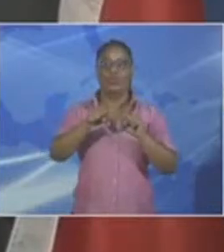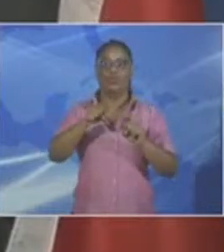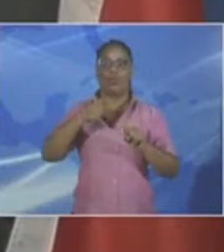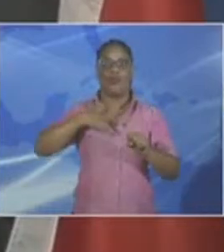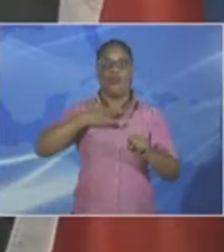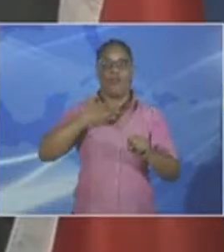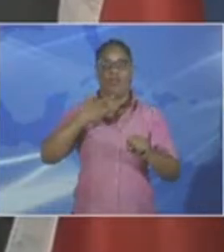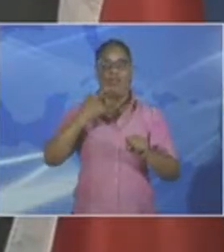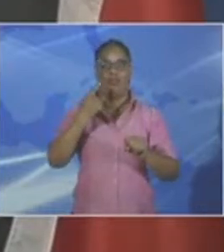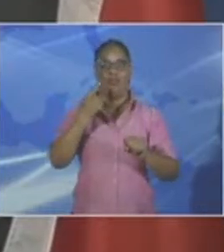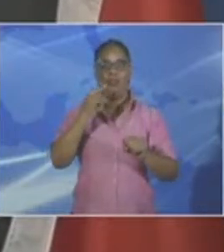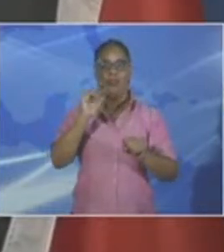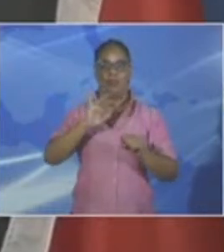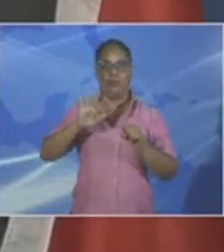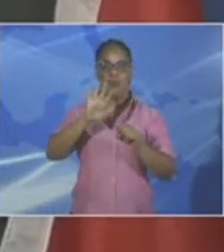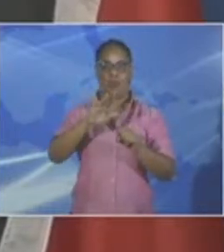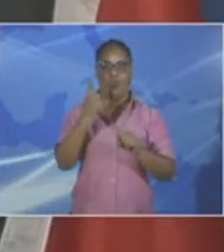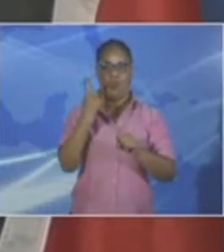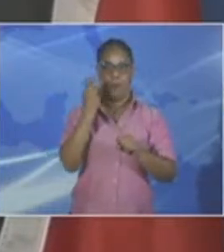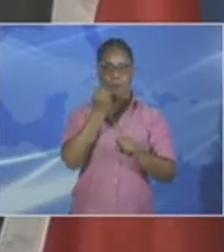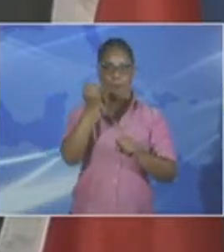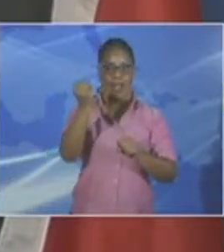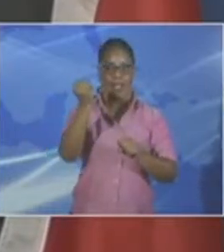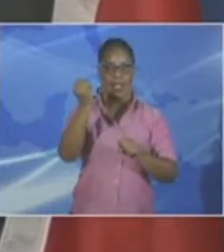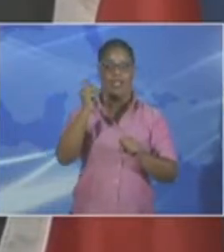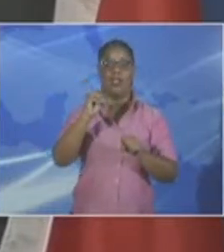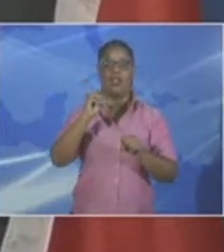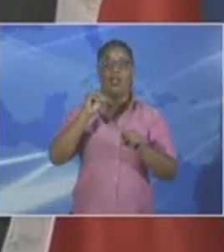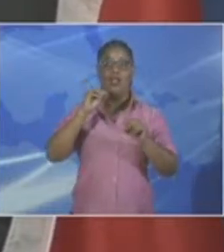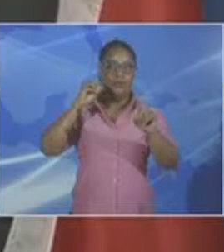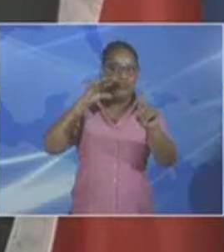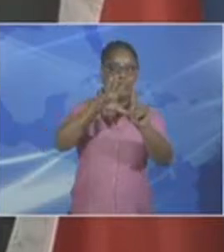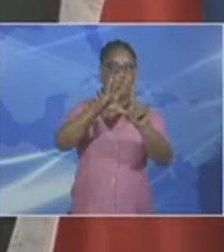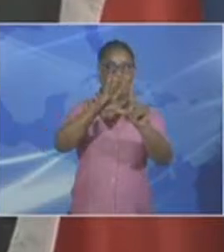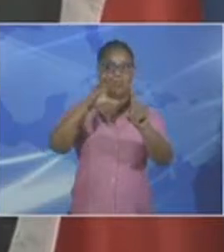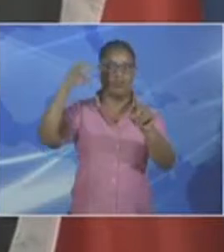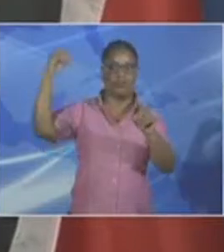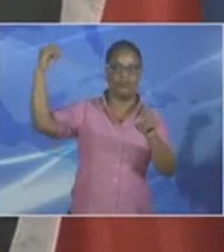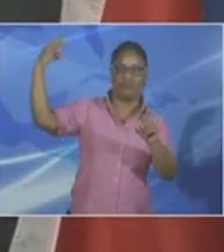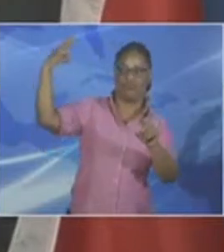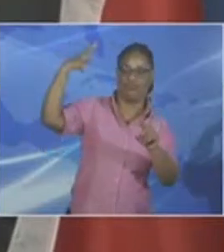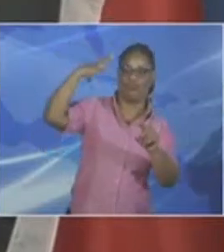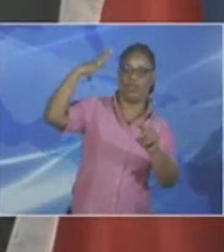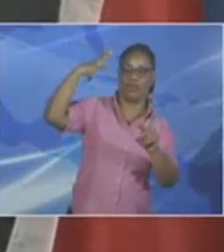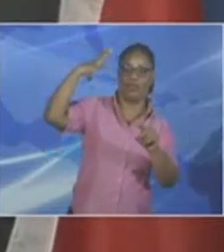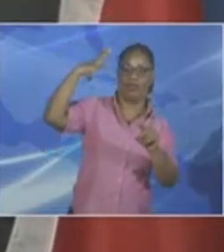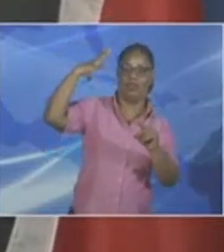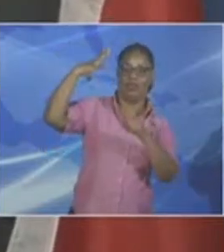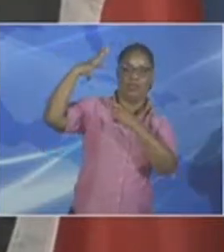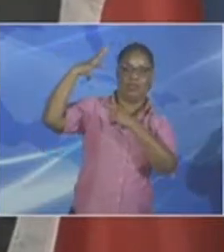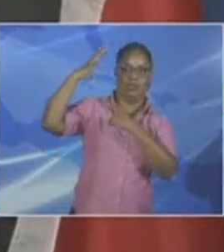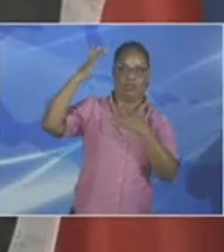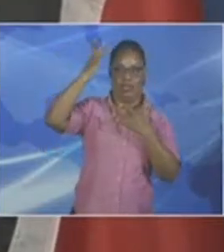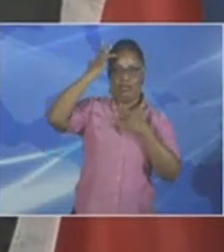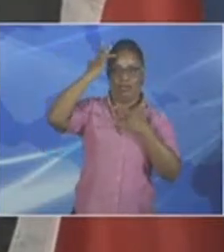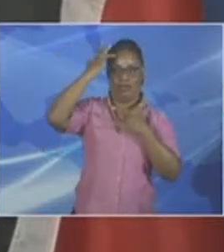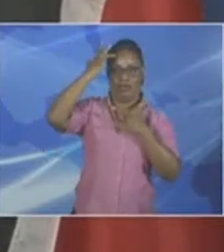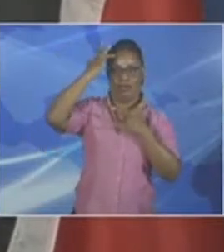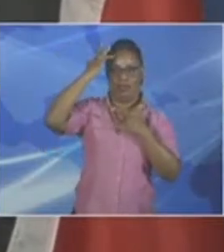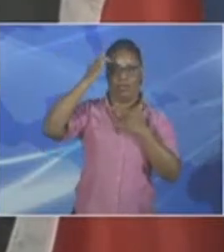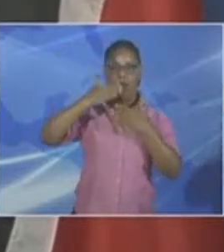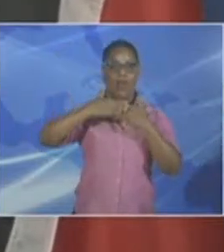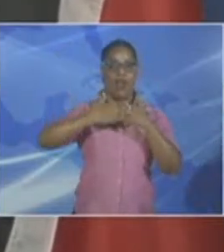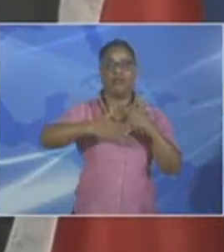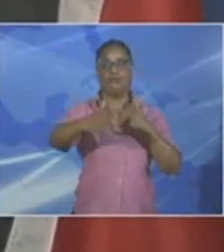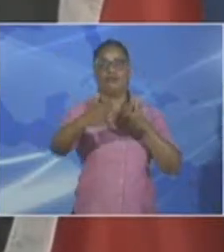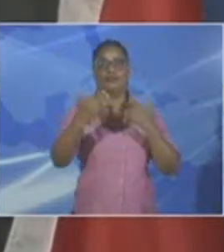been exposed to the virus in a way that their body would have responded. So we are a different population today than the population